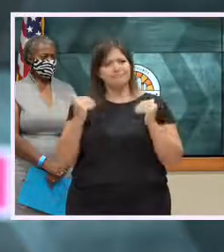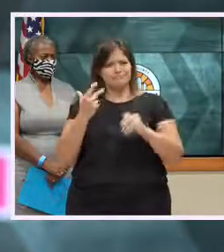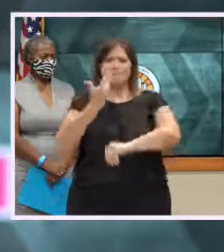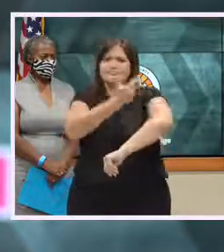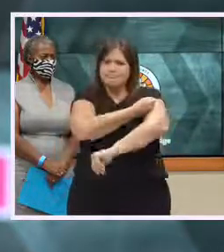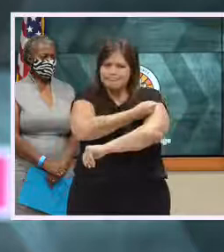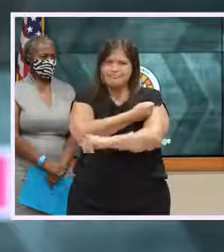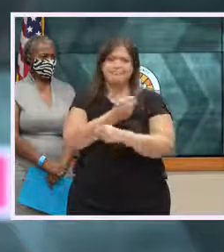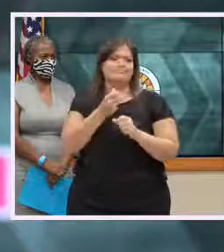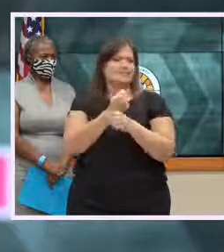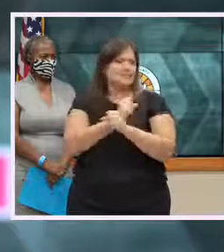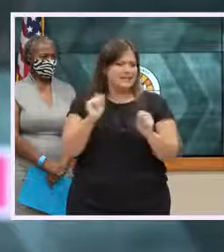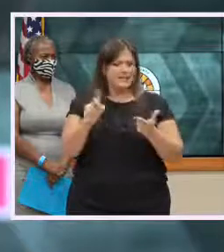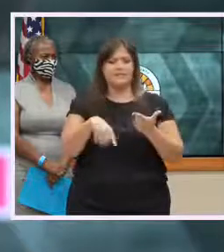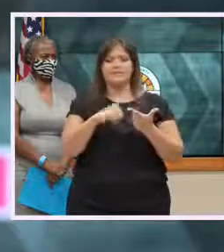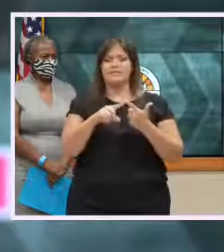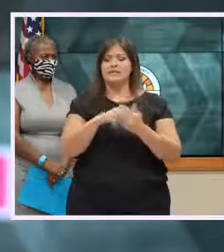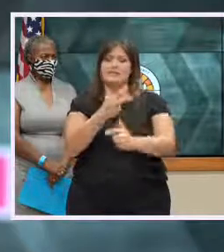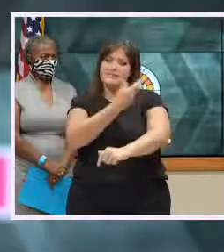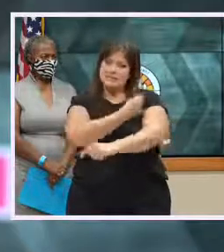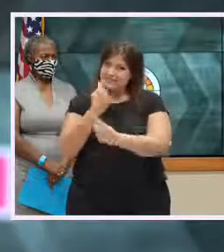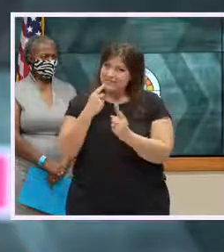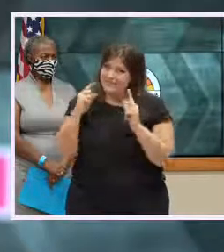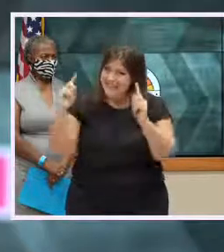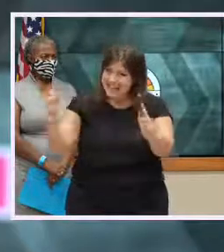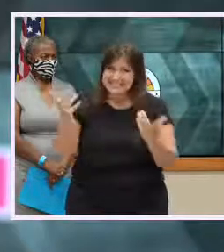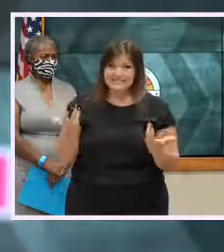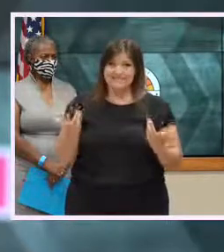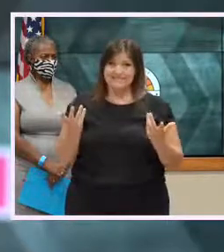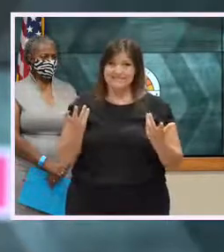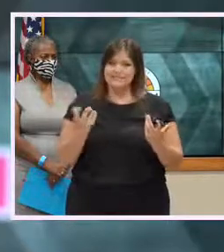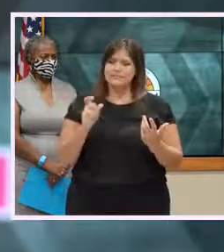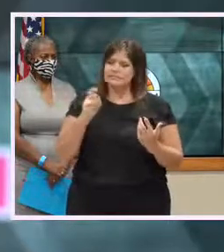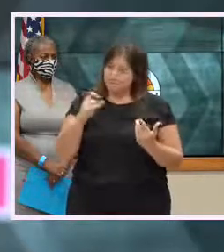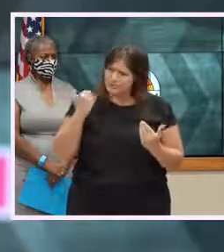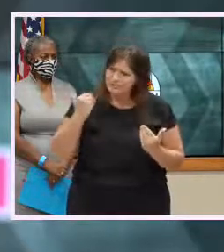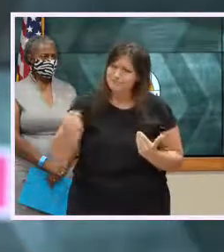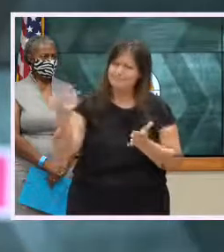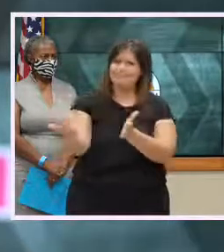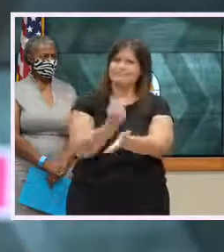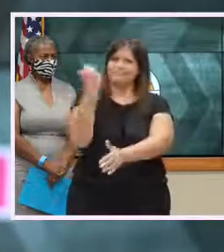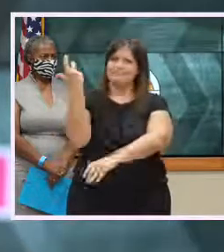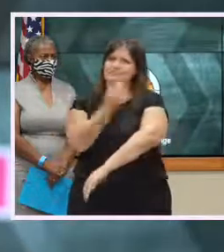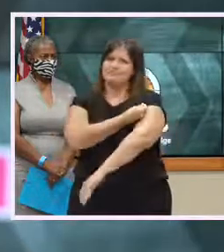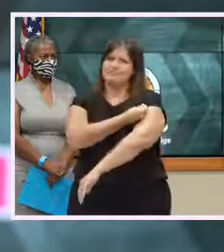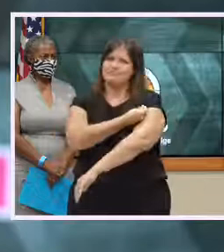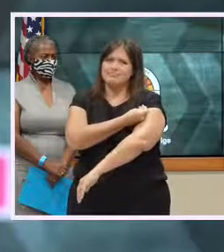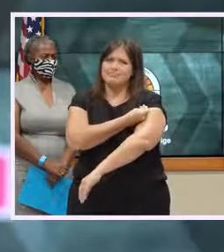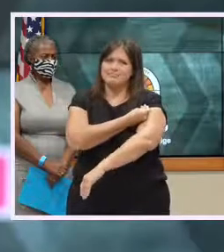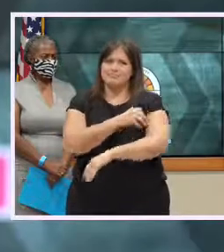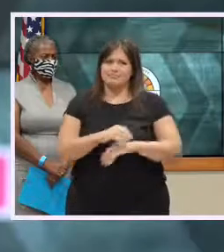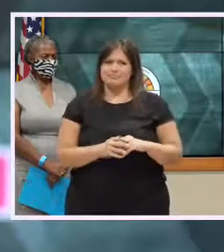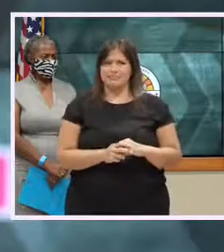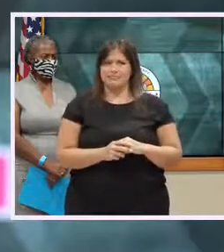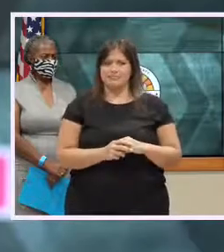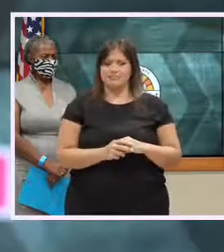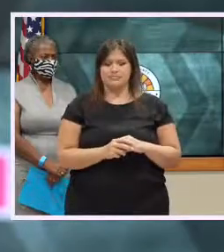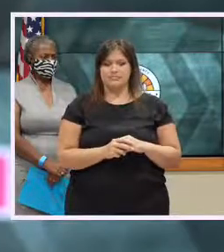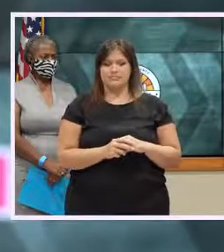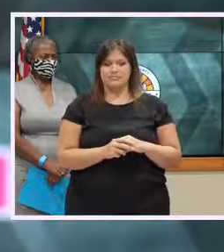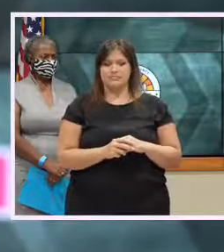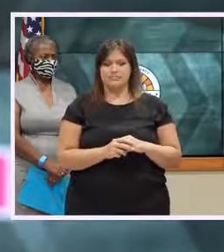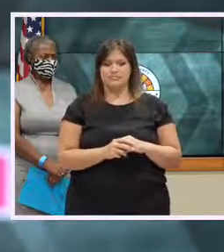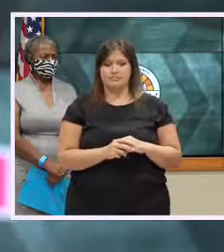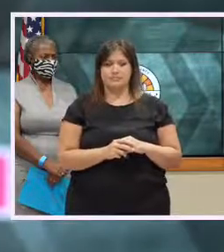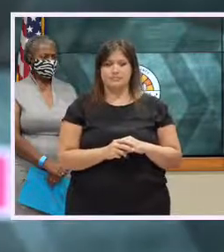safe, that the vaccines are effective, and that we need to get the vaccines to get through this virus. Unchecked